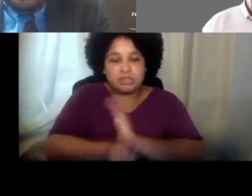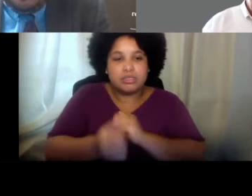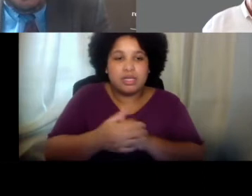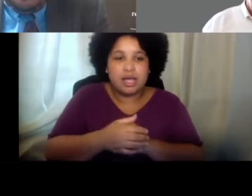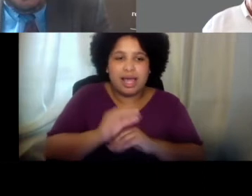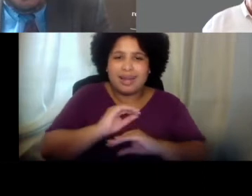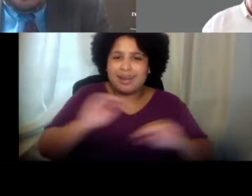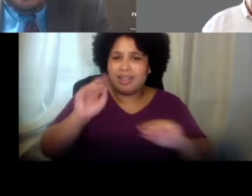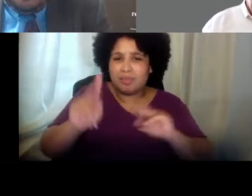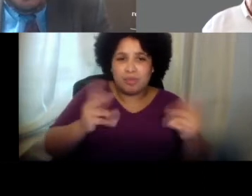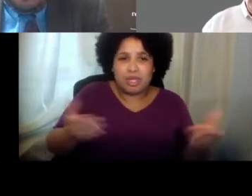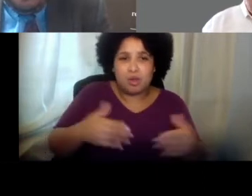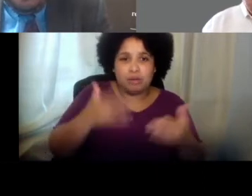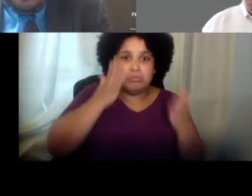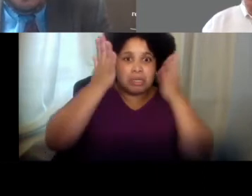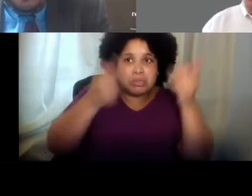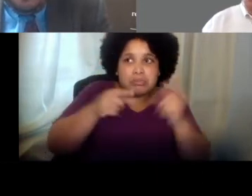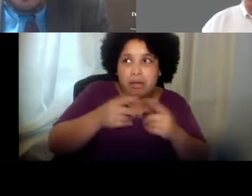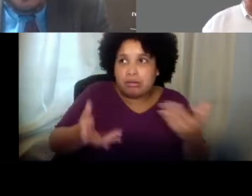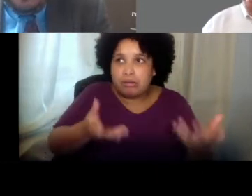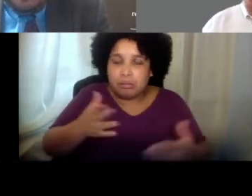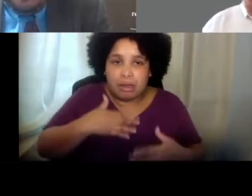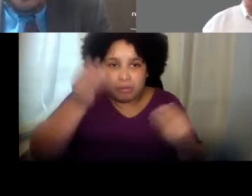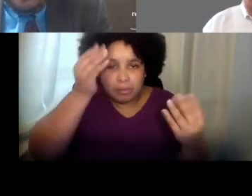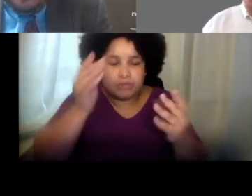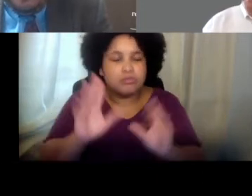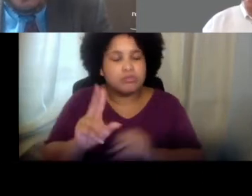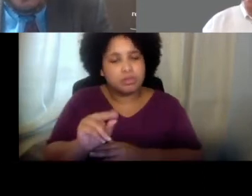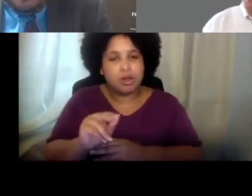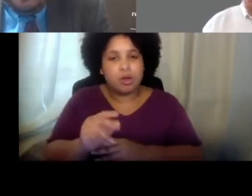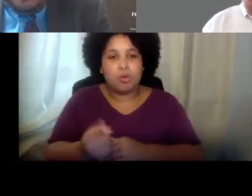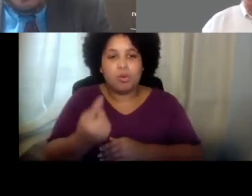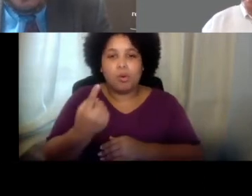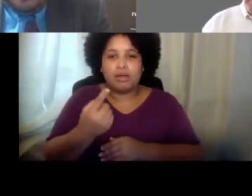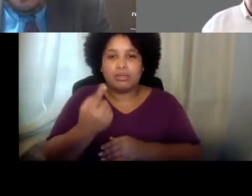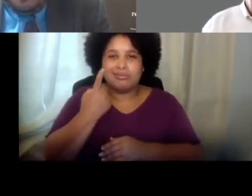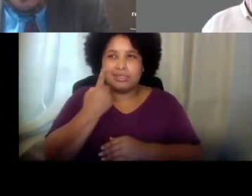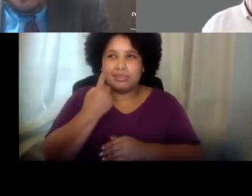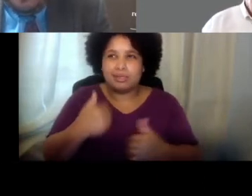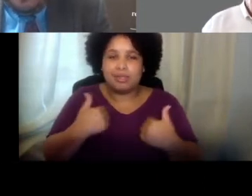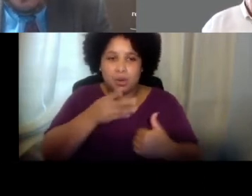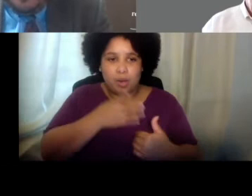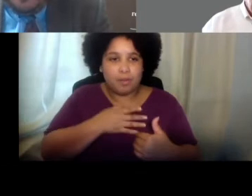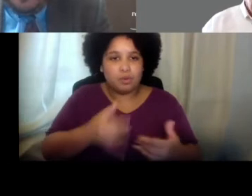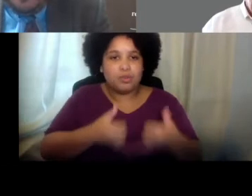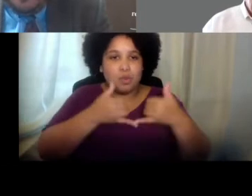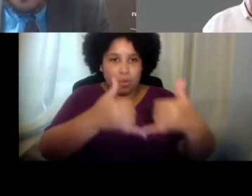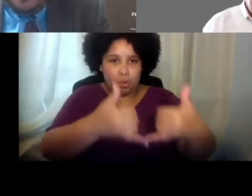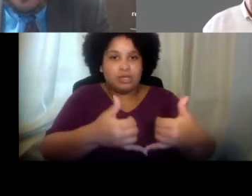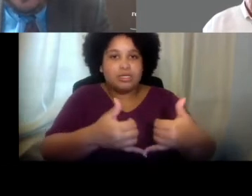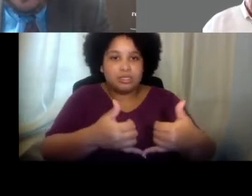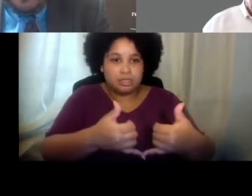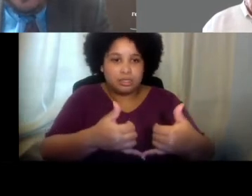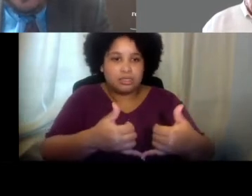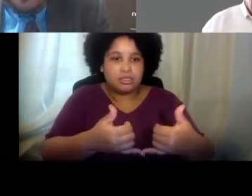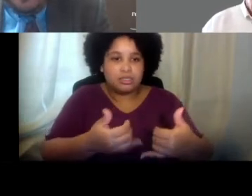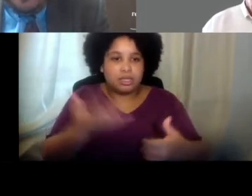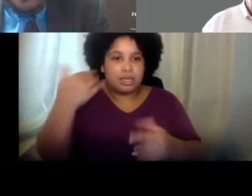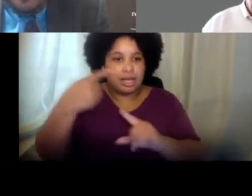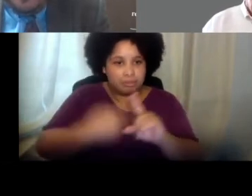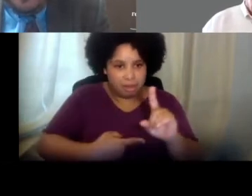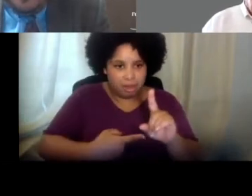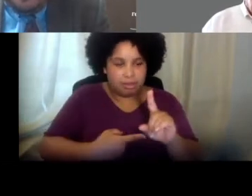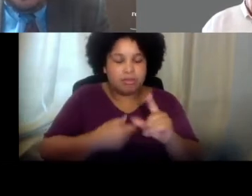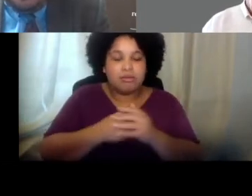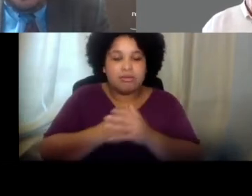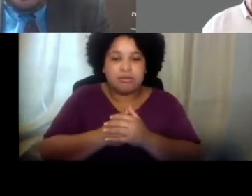about this. We just had another young lady that got an award too last month. And